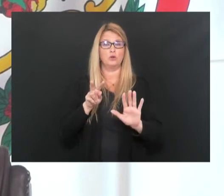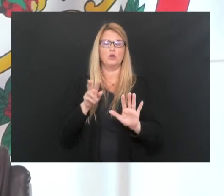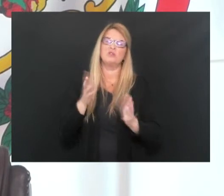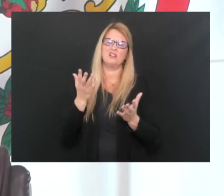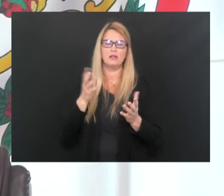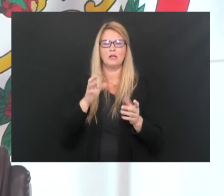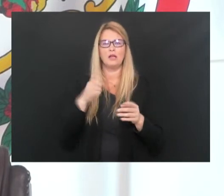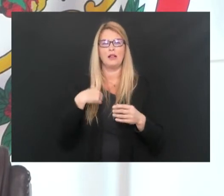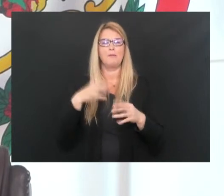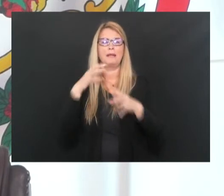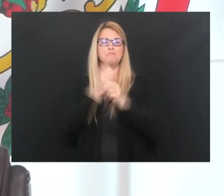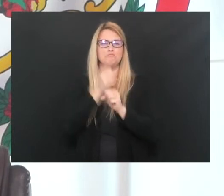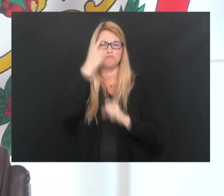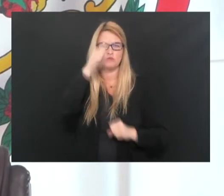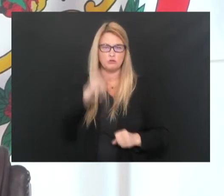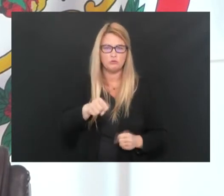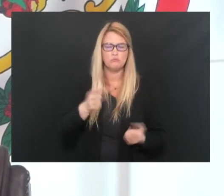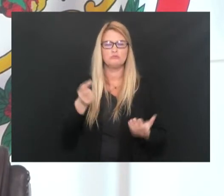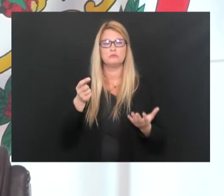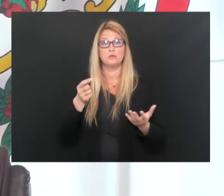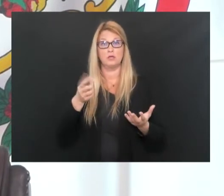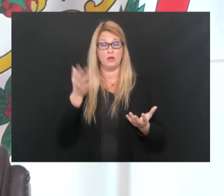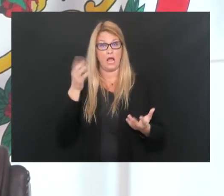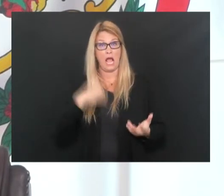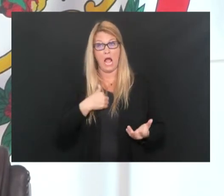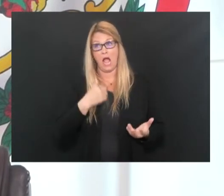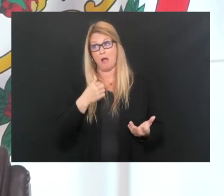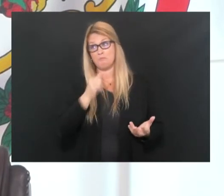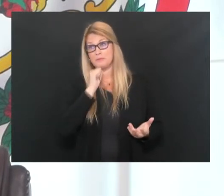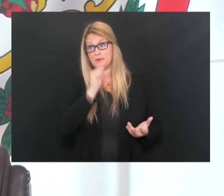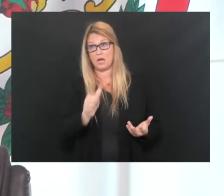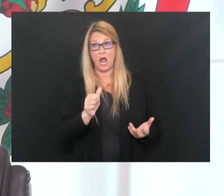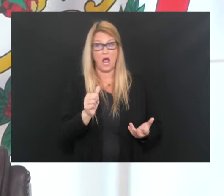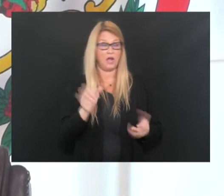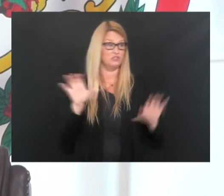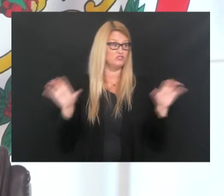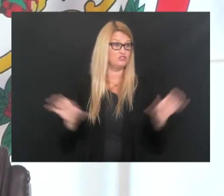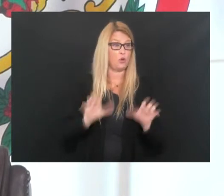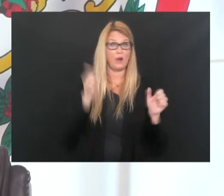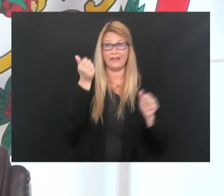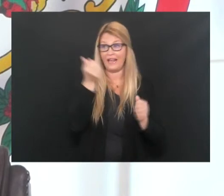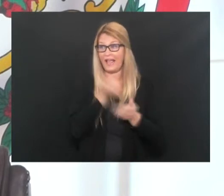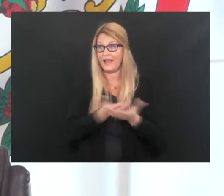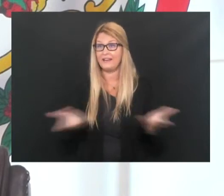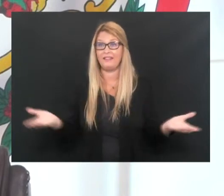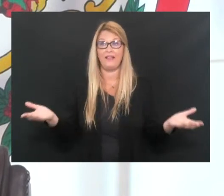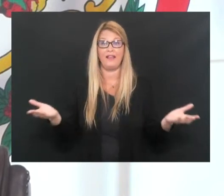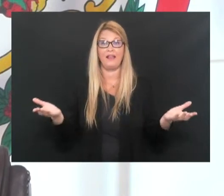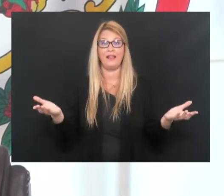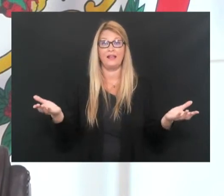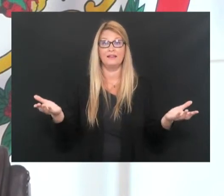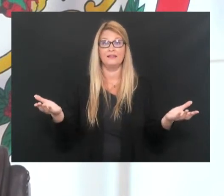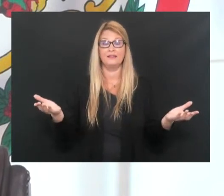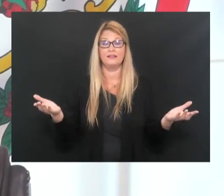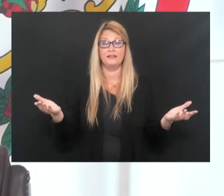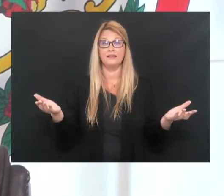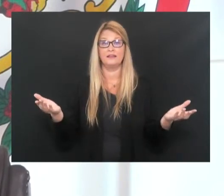said, well, I'm telling you, I'm not doing anything except